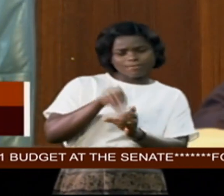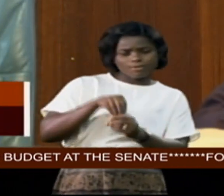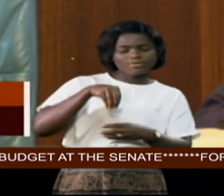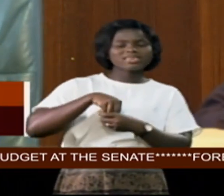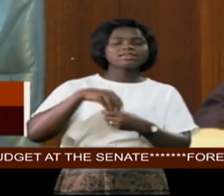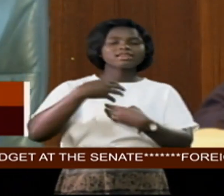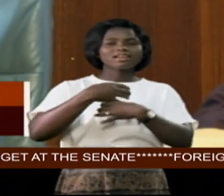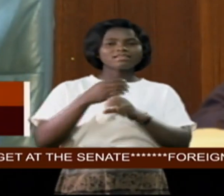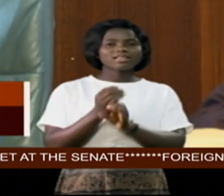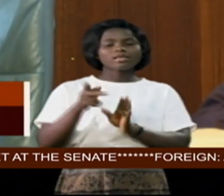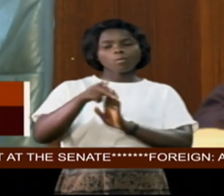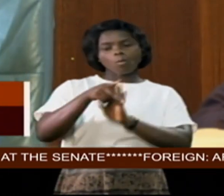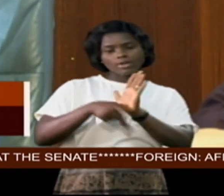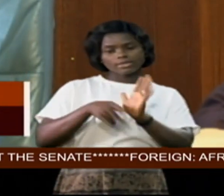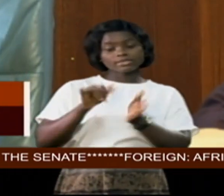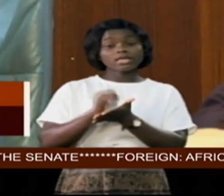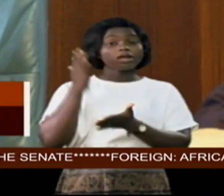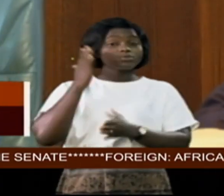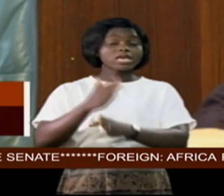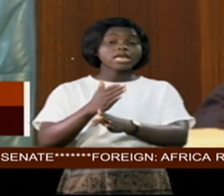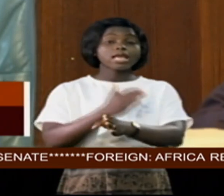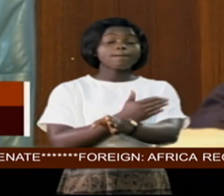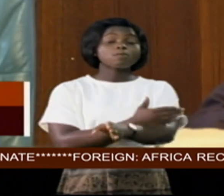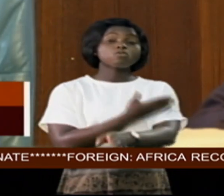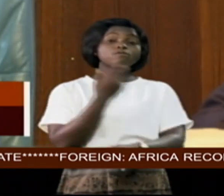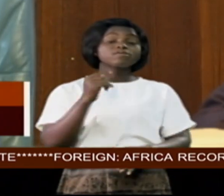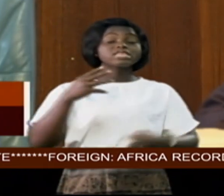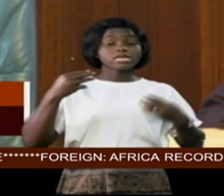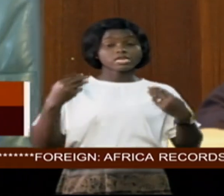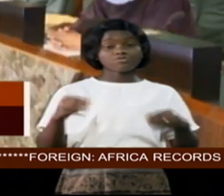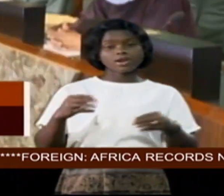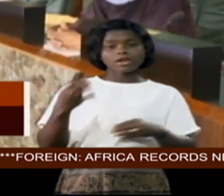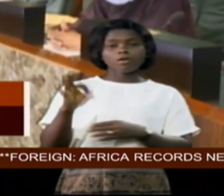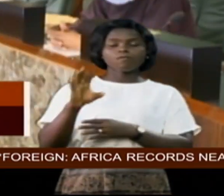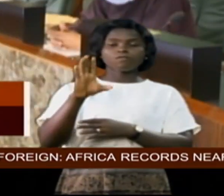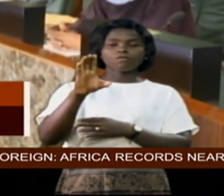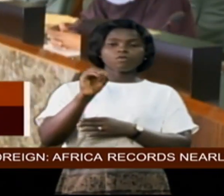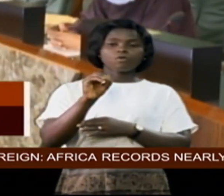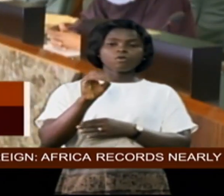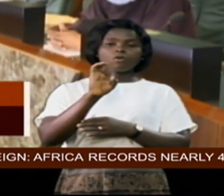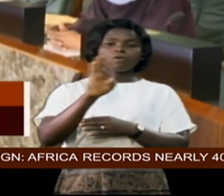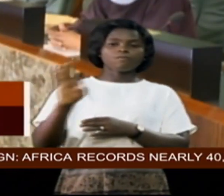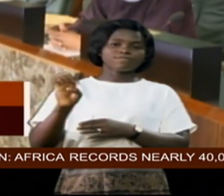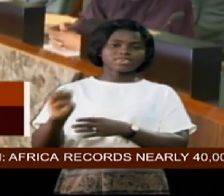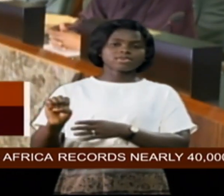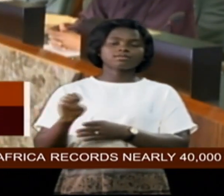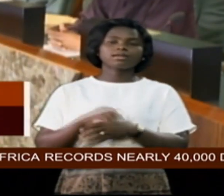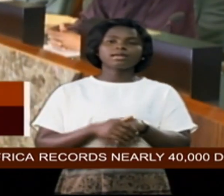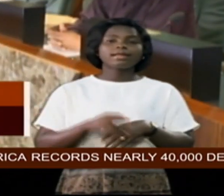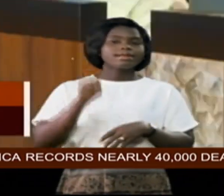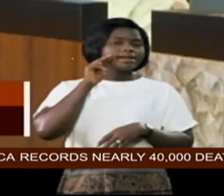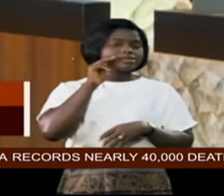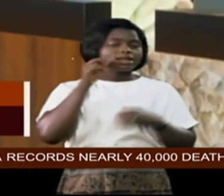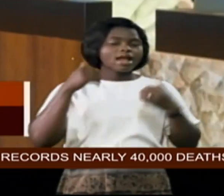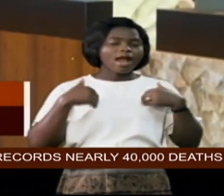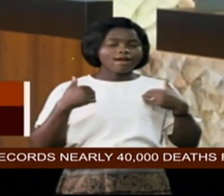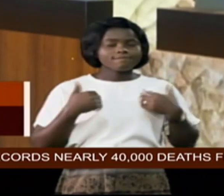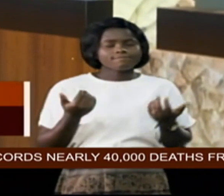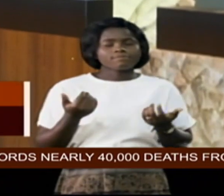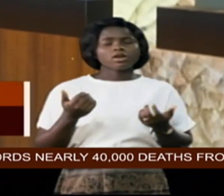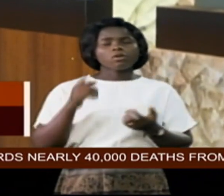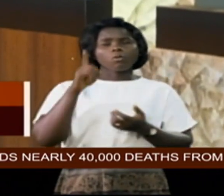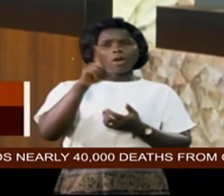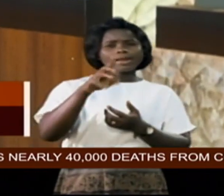policies that will improve the trade of coffee. Nigeria presently has an estimated 1